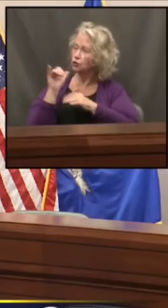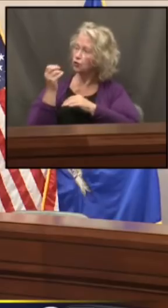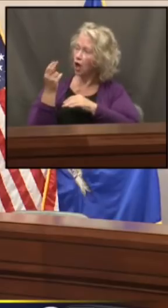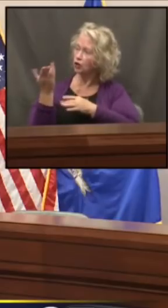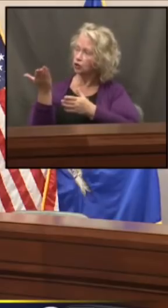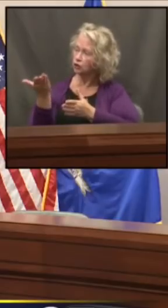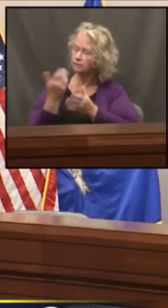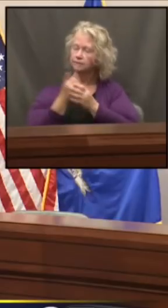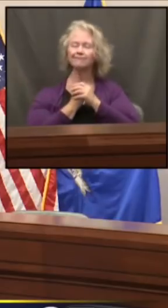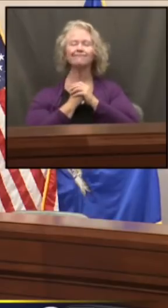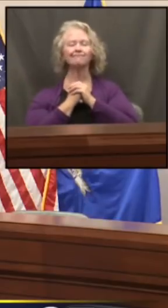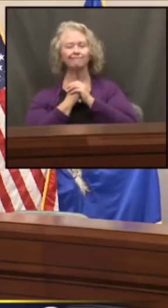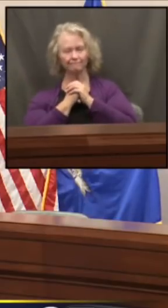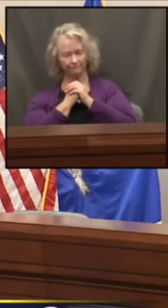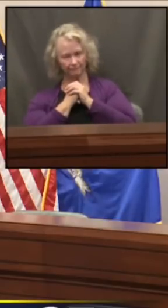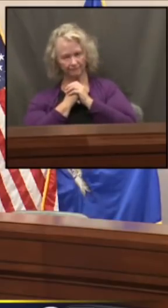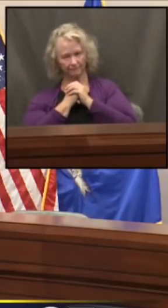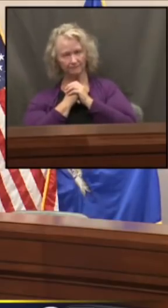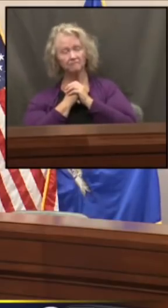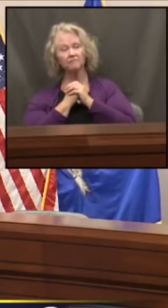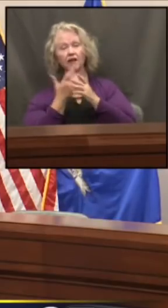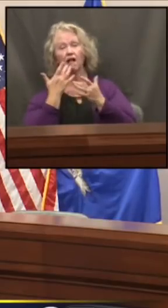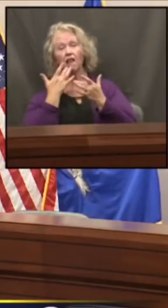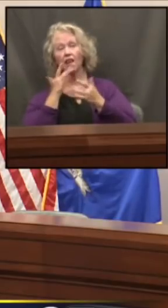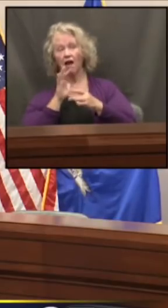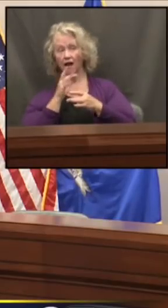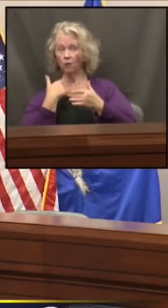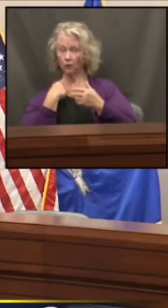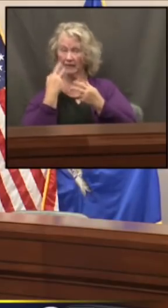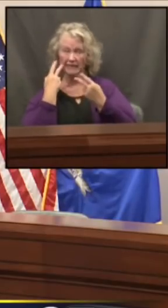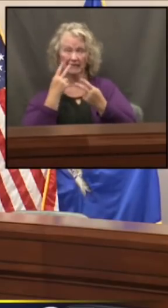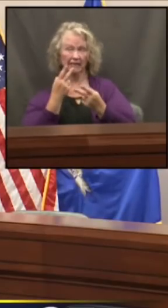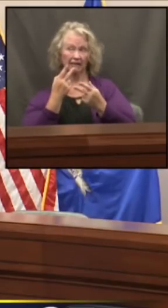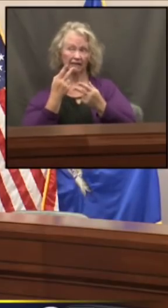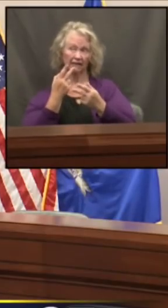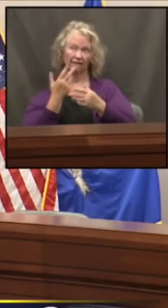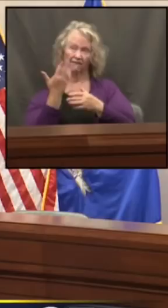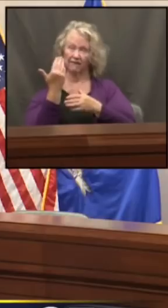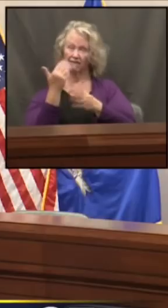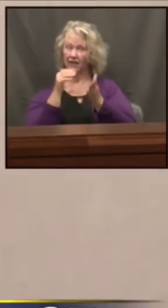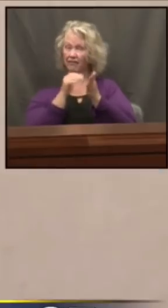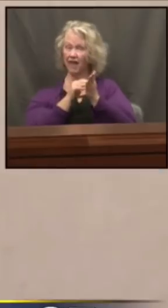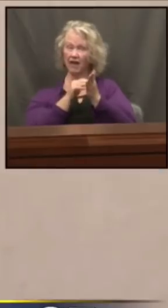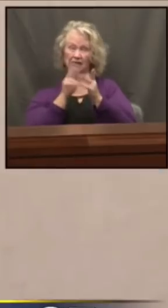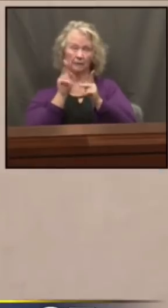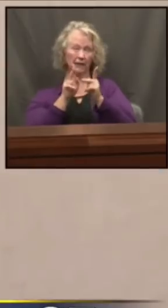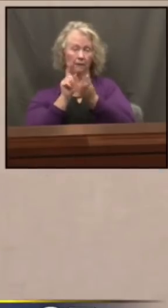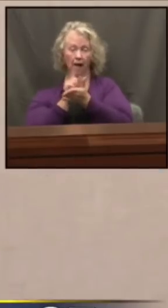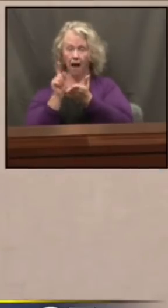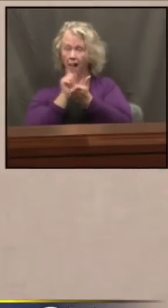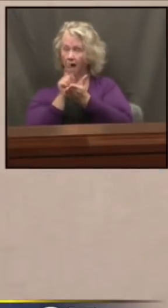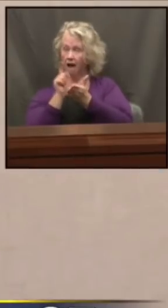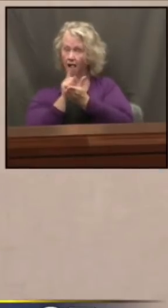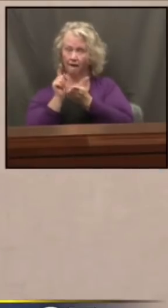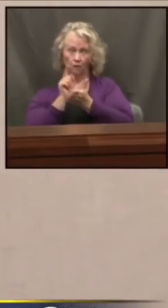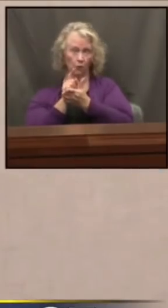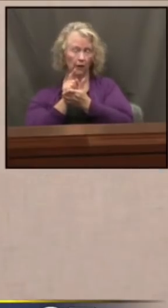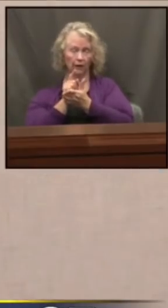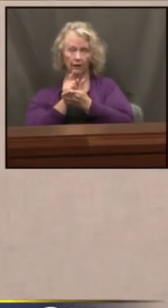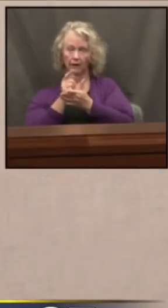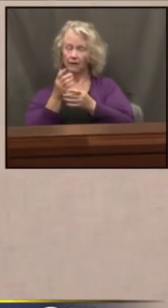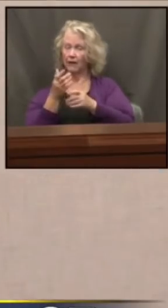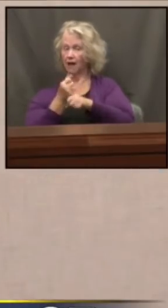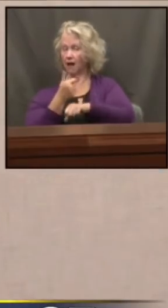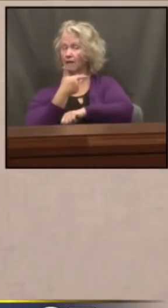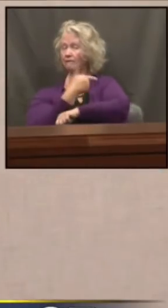well, fortunately, we're still seeing 15,000 people a week come forward to get their first dose of the